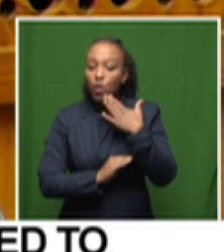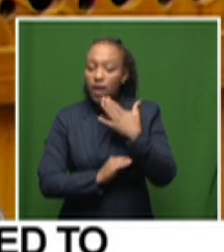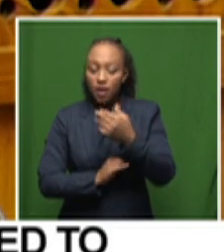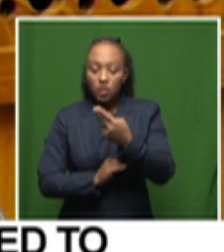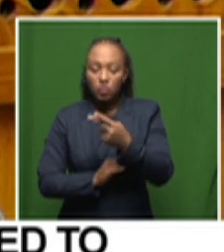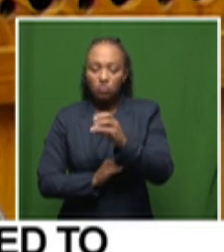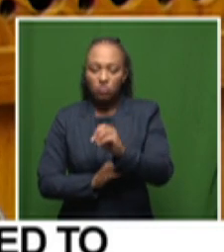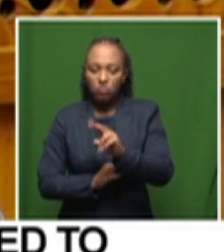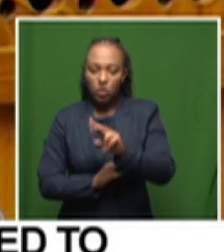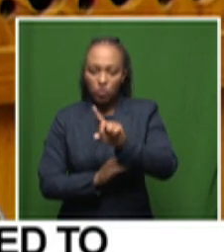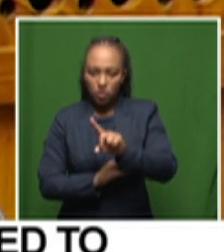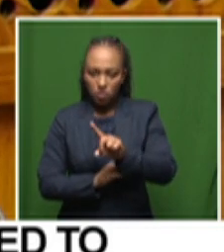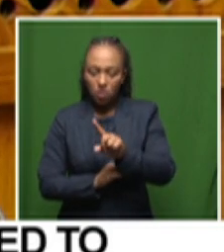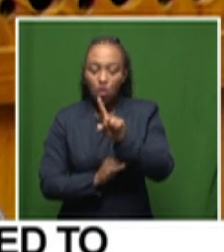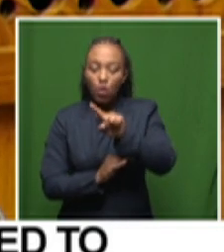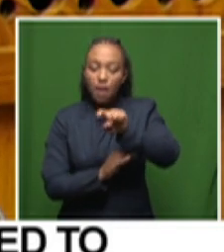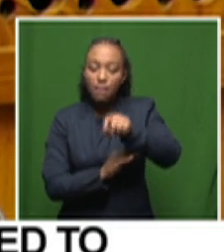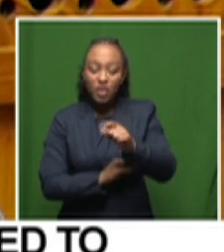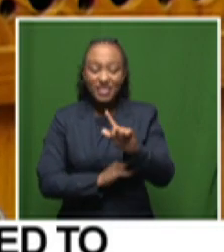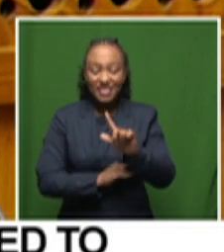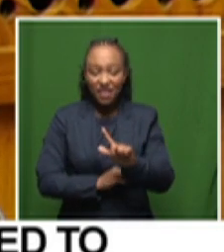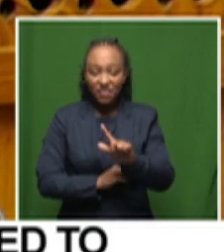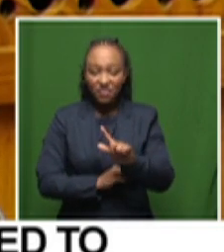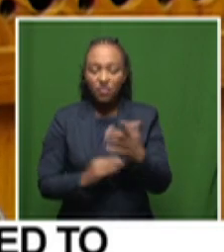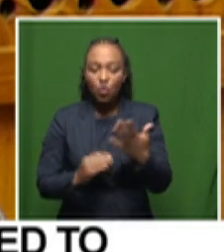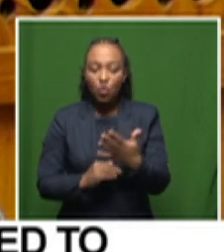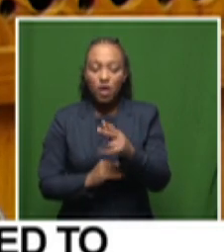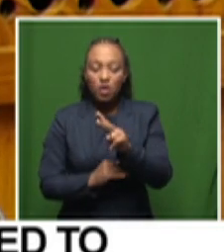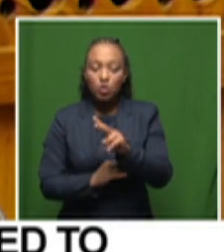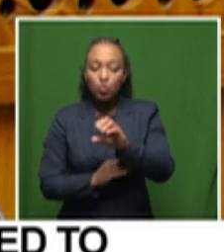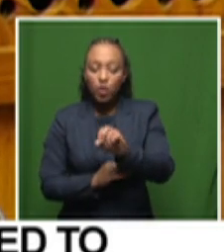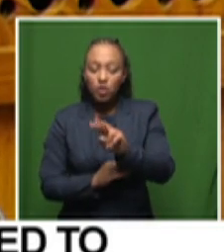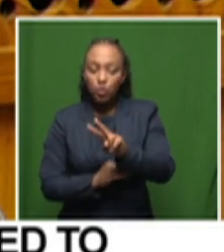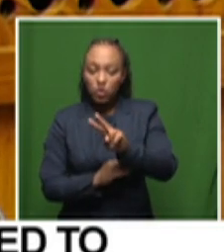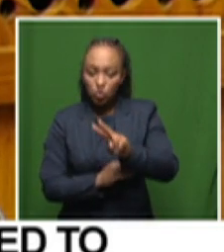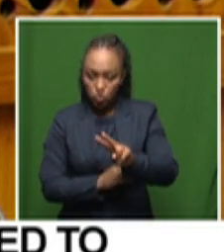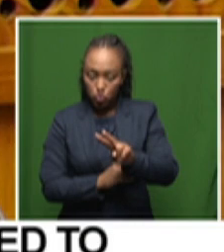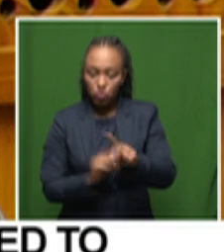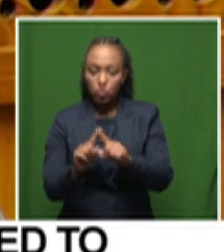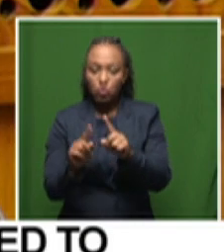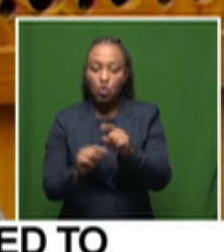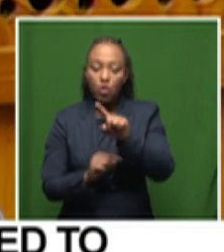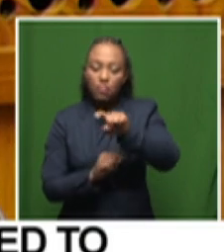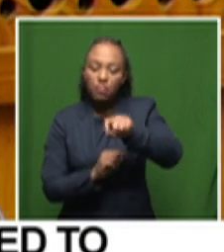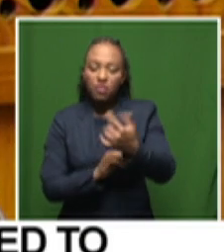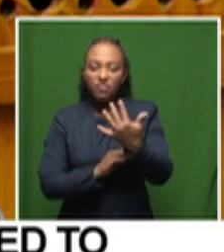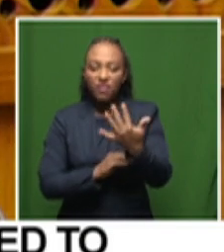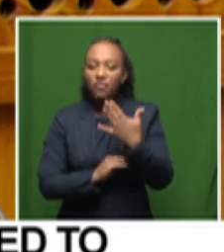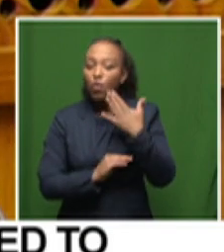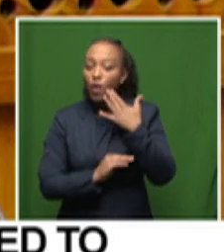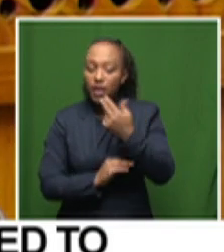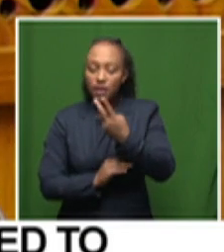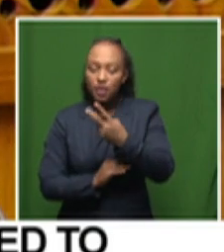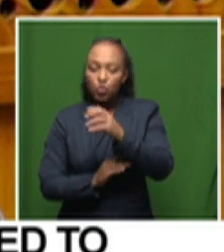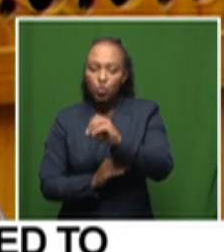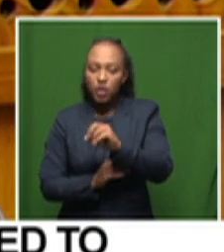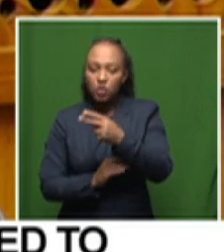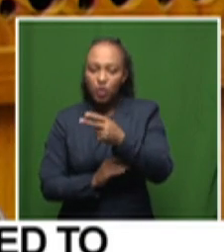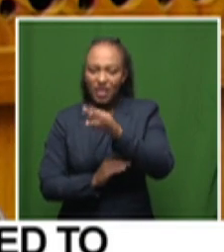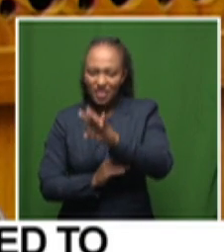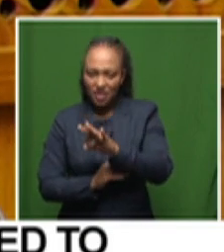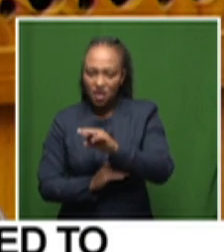2021, 1.7% in 2022, and 1.5% in 2023.